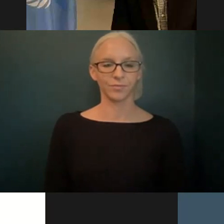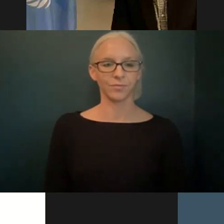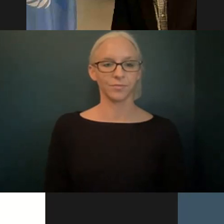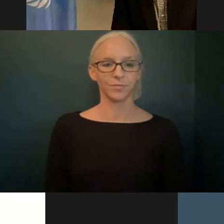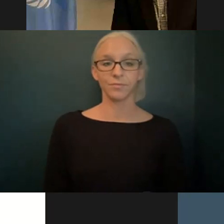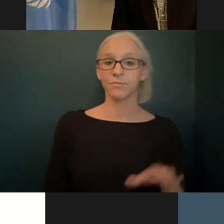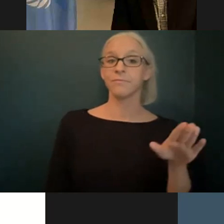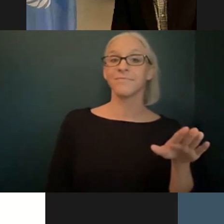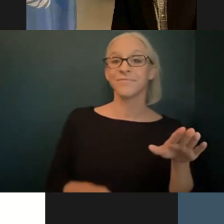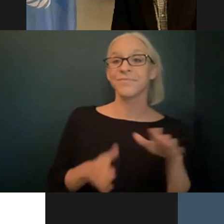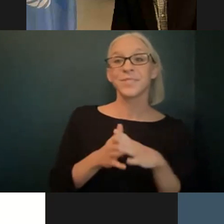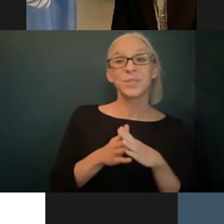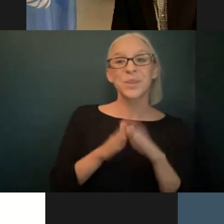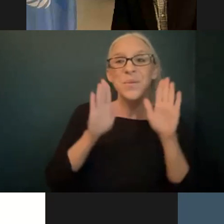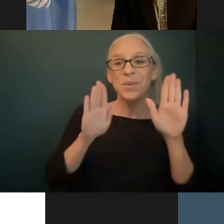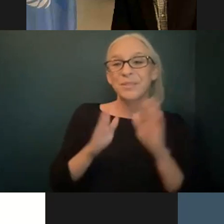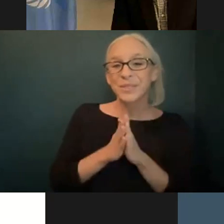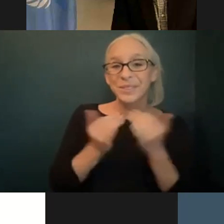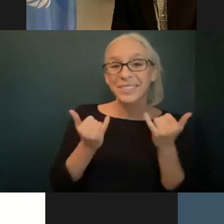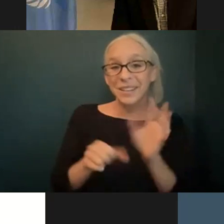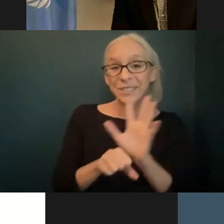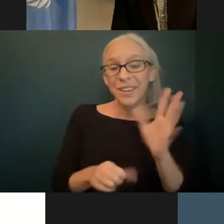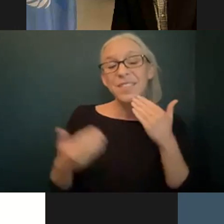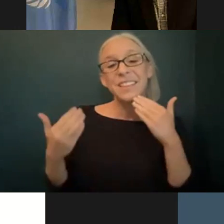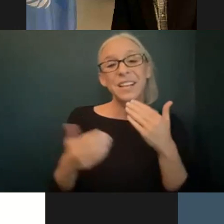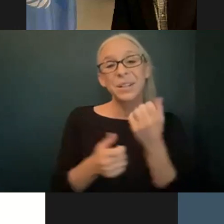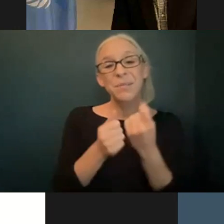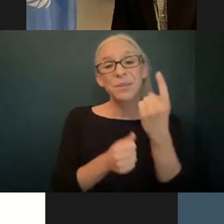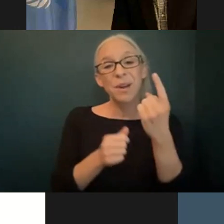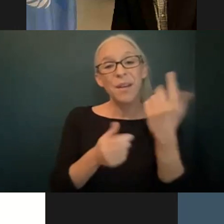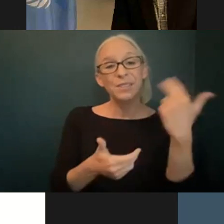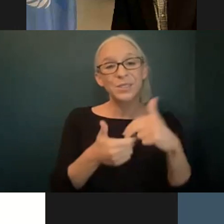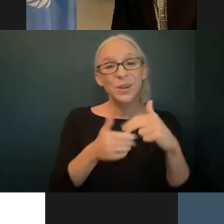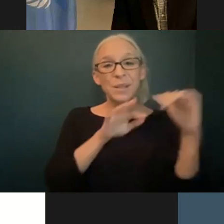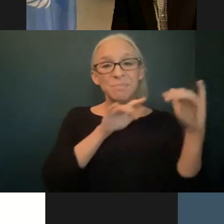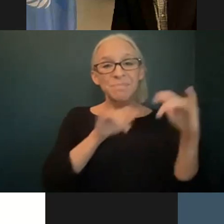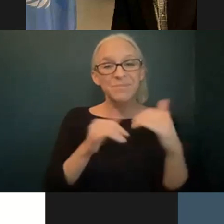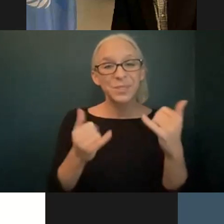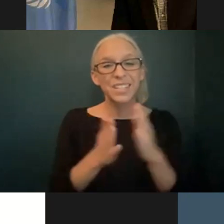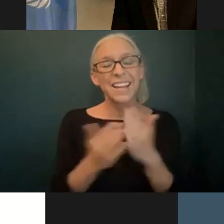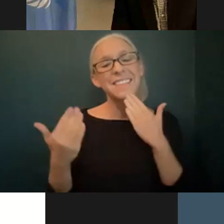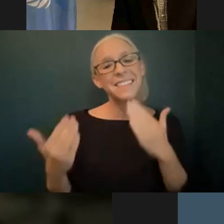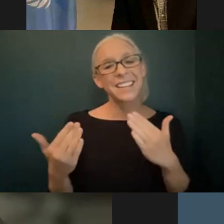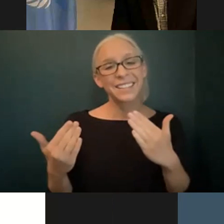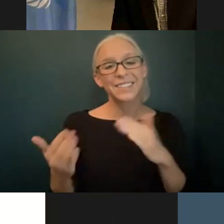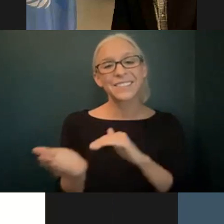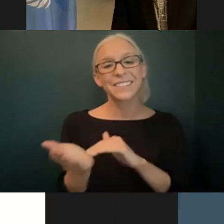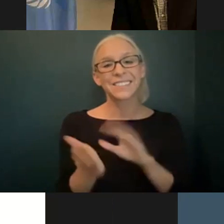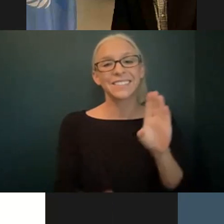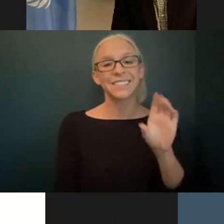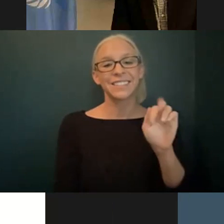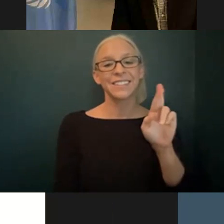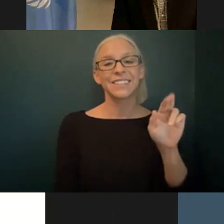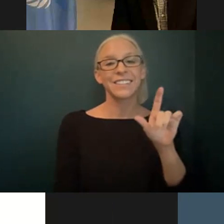Great, so we are at 5 o'clock. So thank you everybody for joining us today, and special thanks to Dr. Carrasquillo for coming back. This